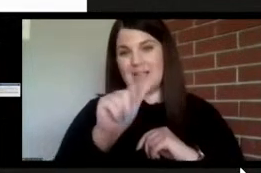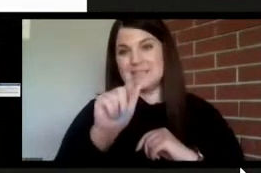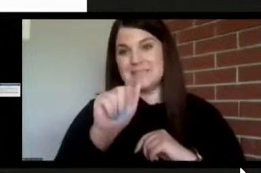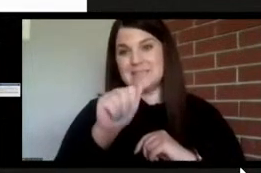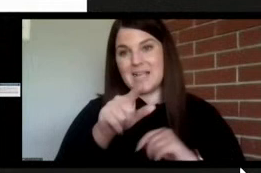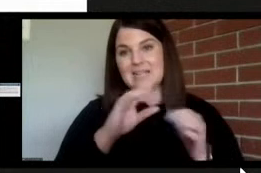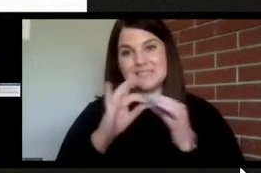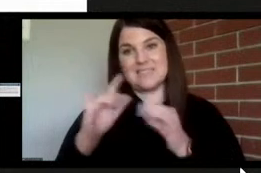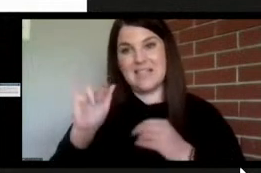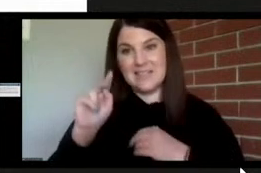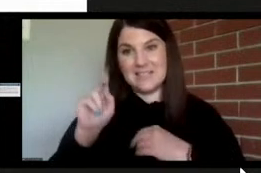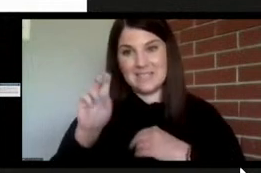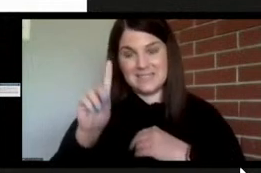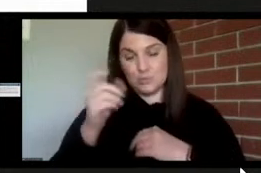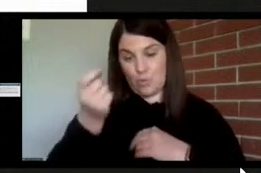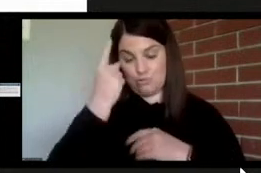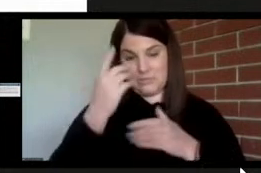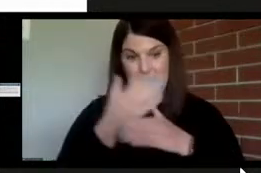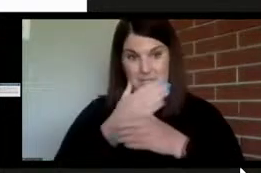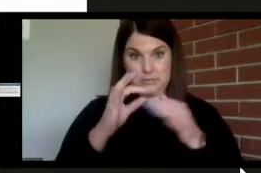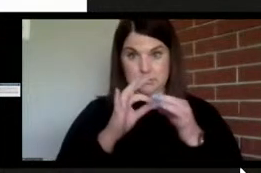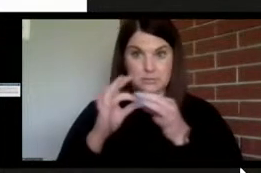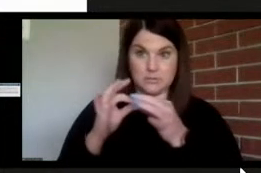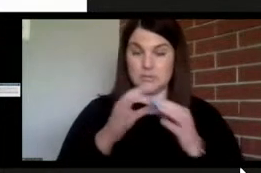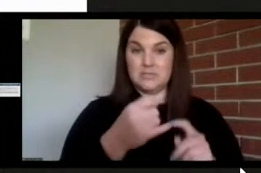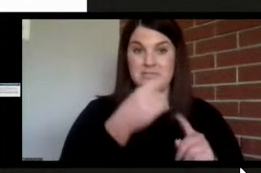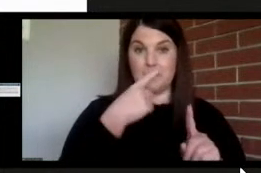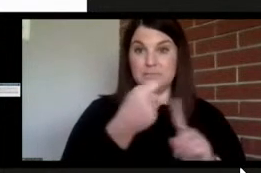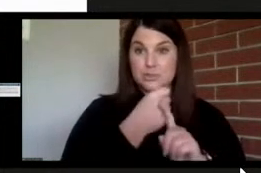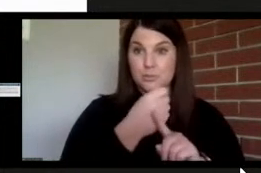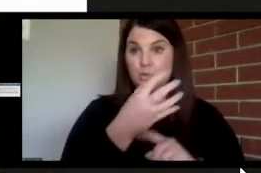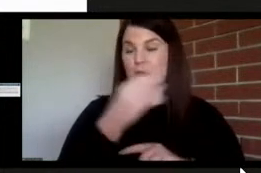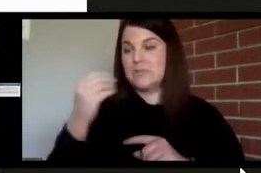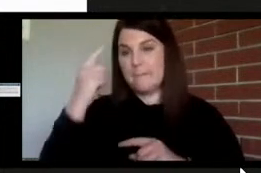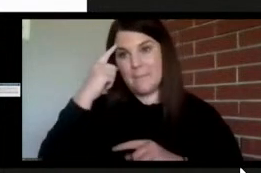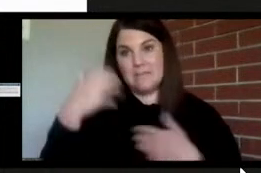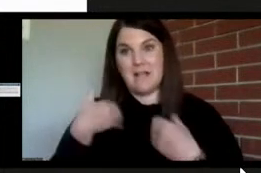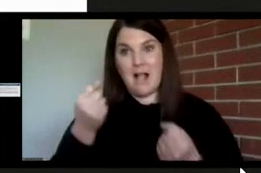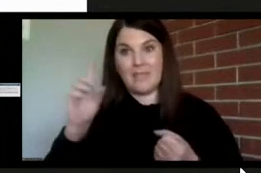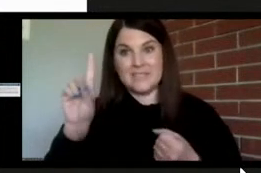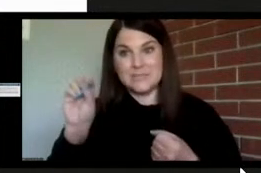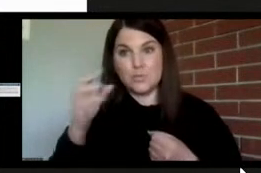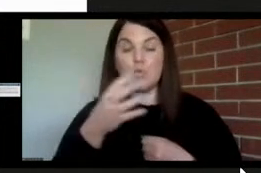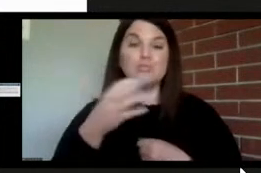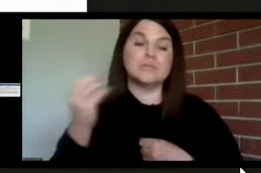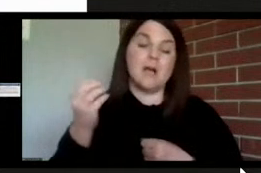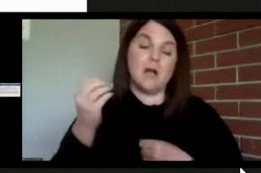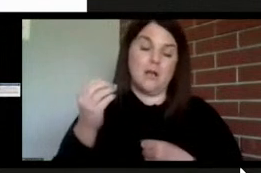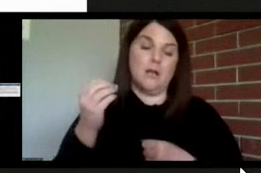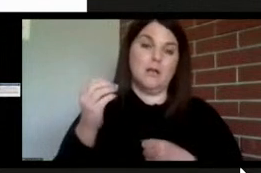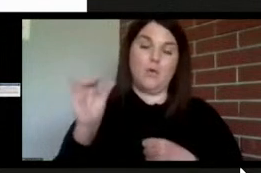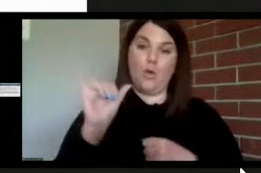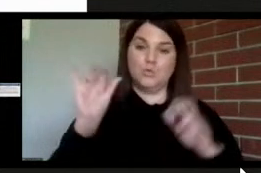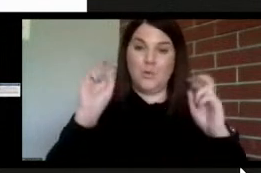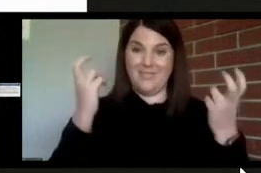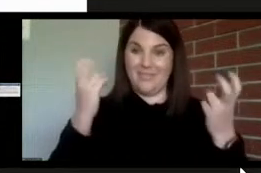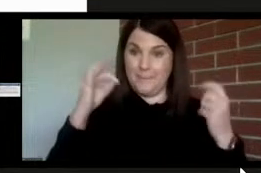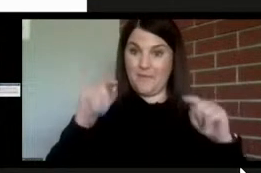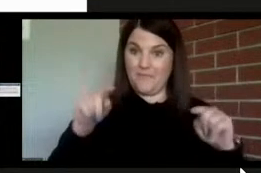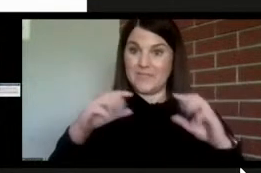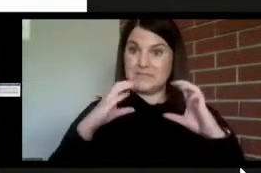understand the association between substance use and mental health disorders, but also, again, a theme of this